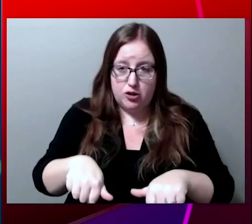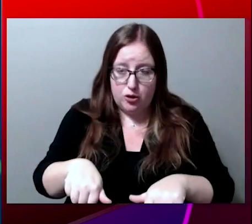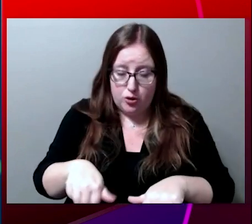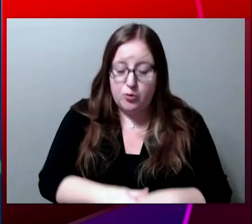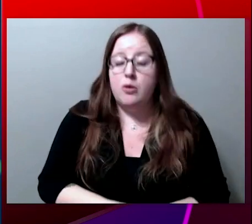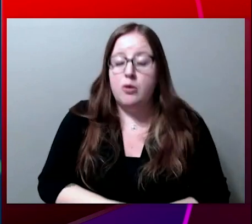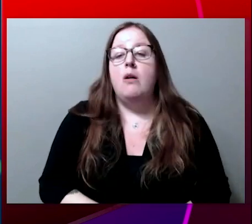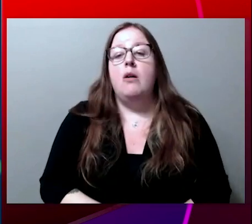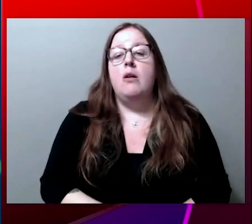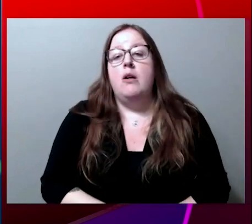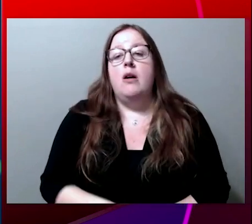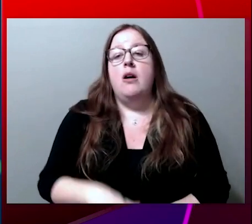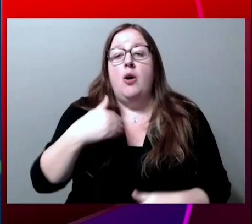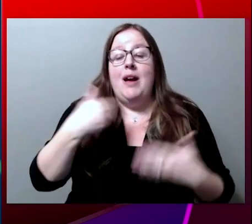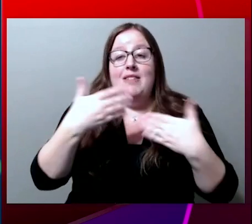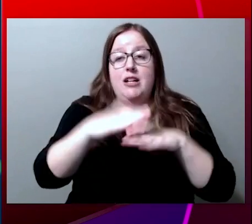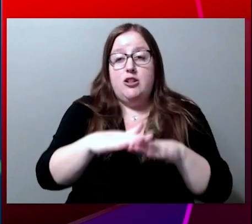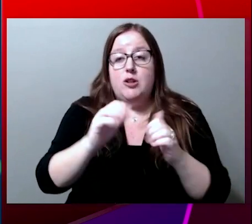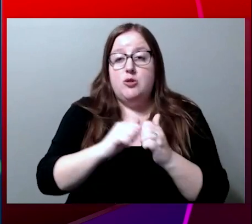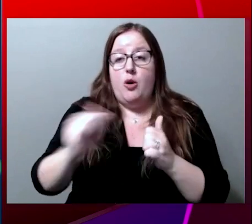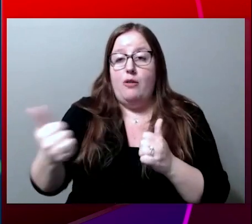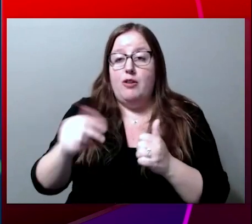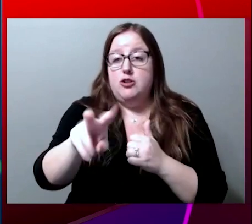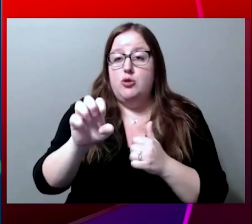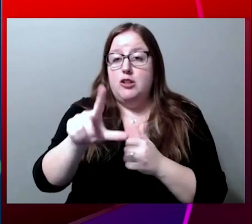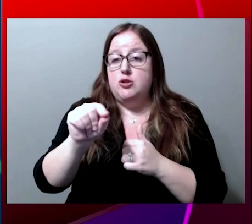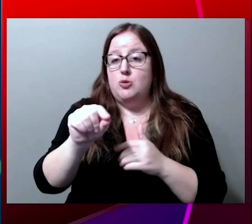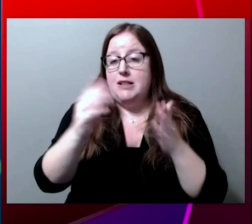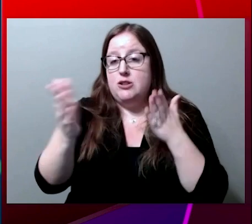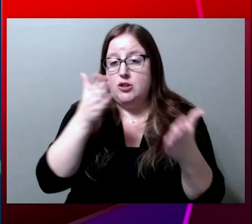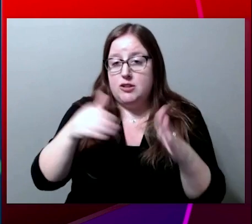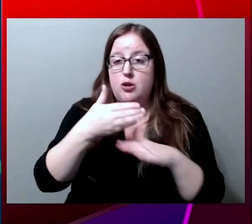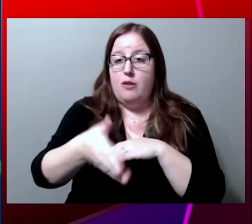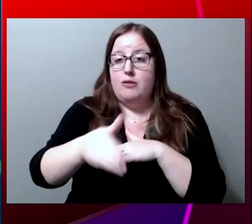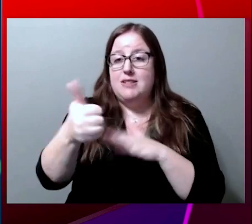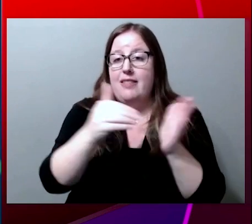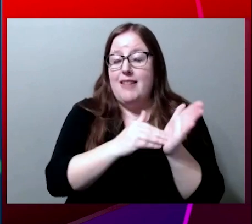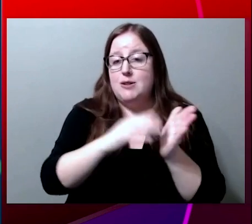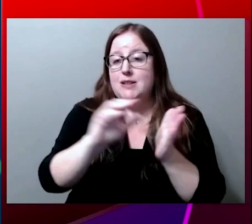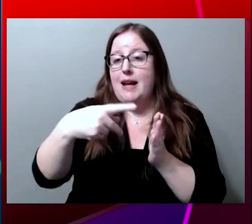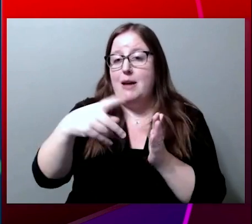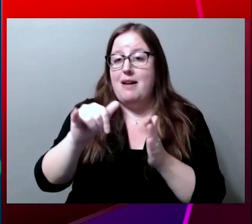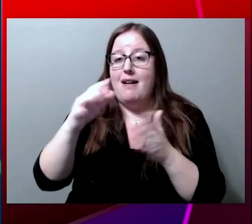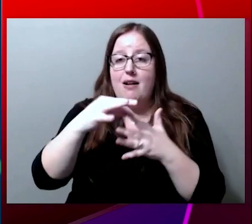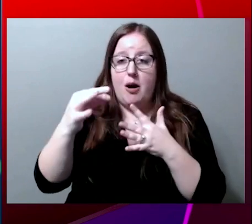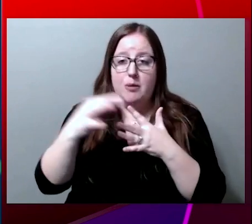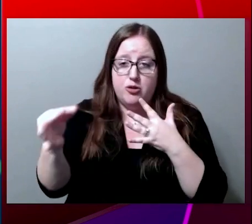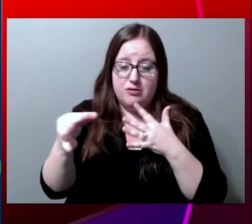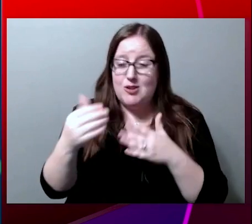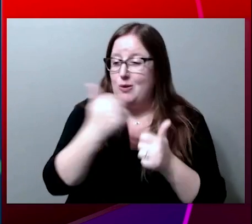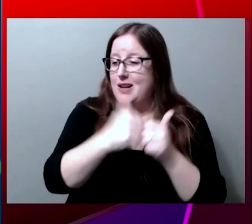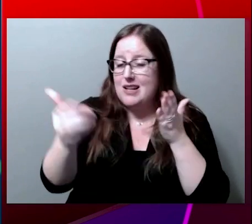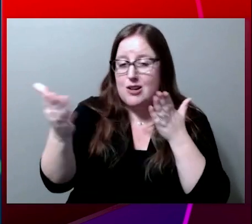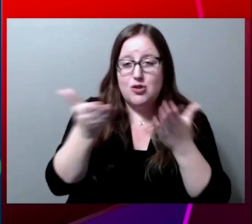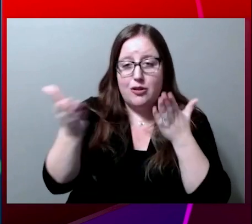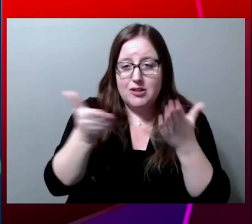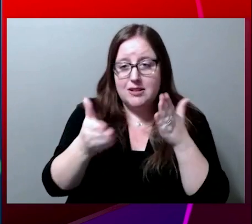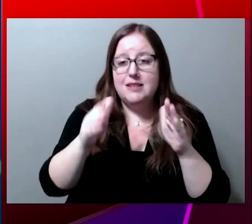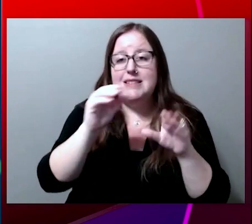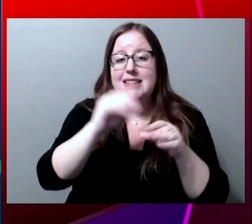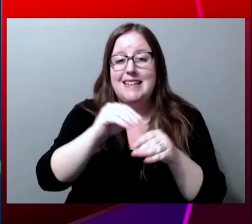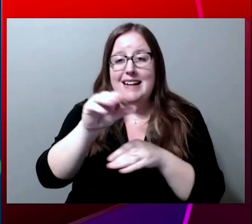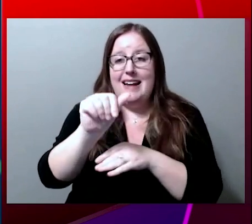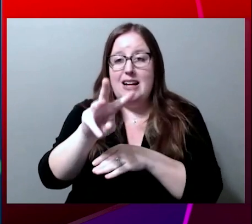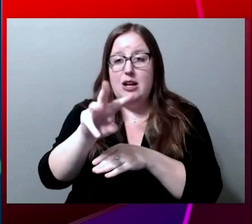also have integrations with over 220 services, over 10,000 API actions. So any service effectively in AWS, you